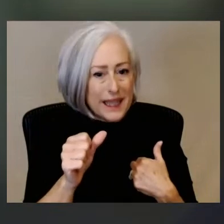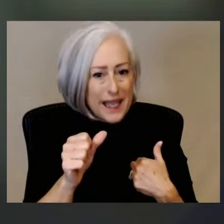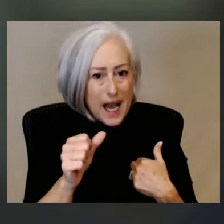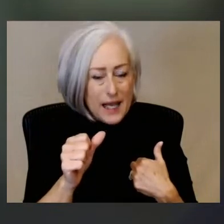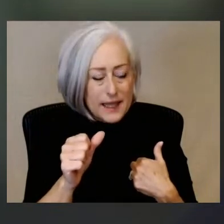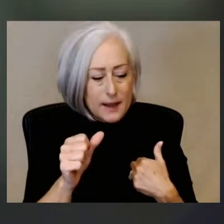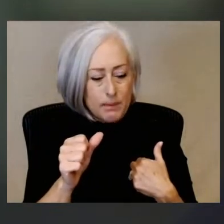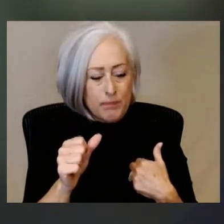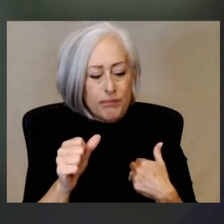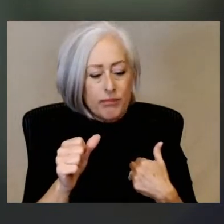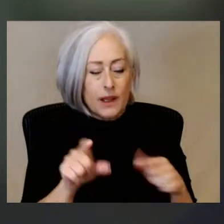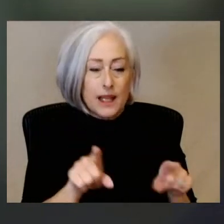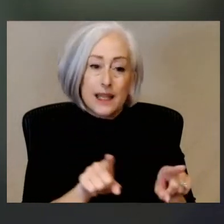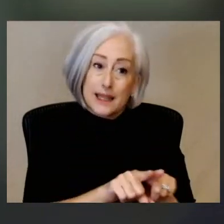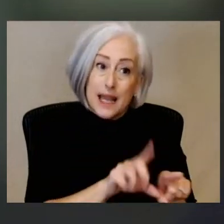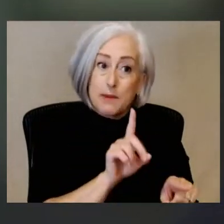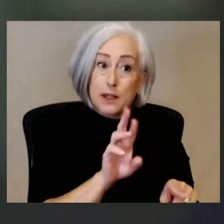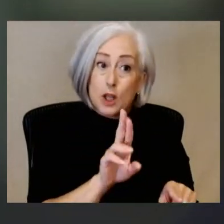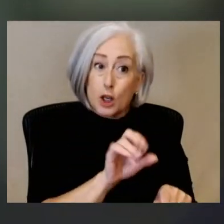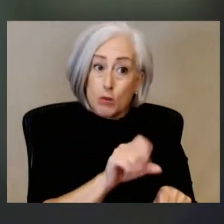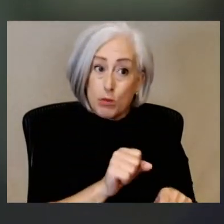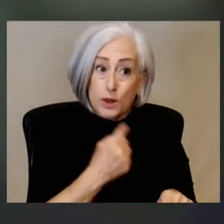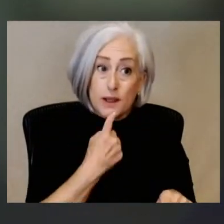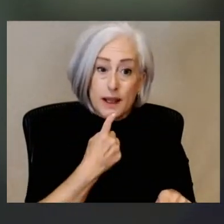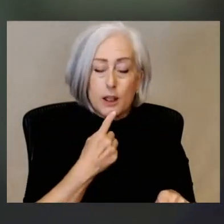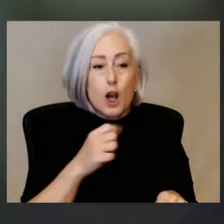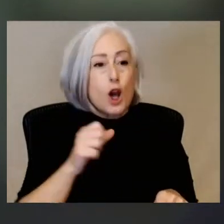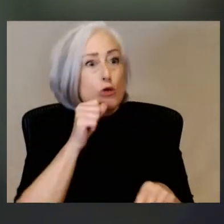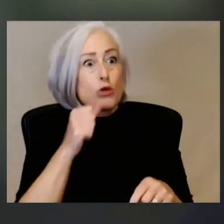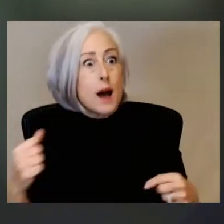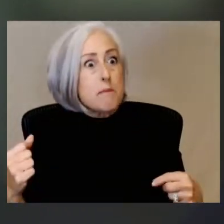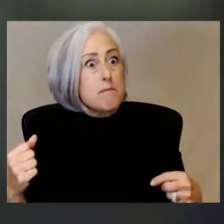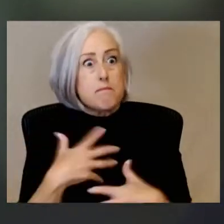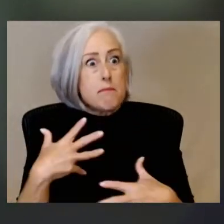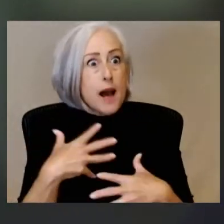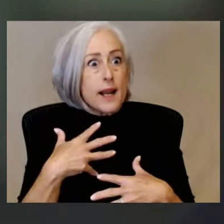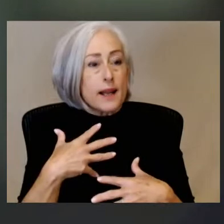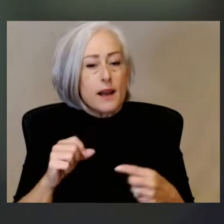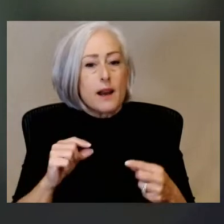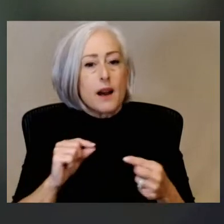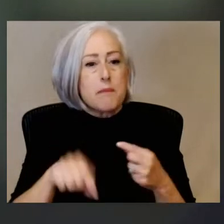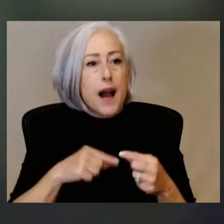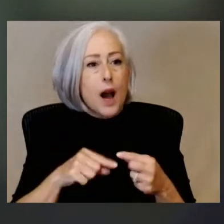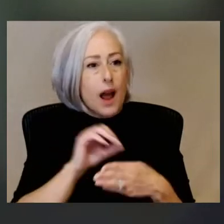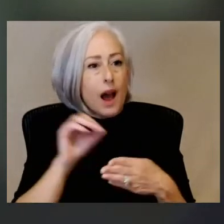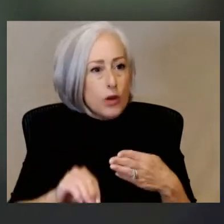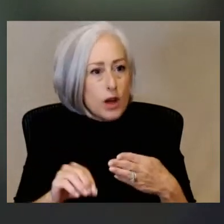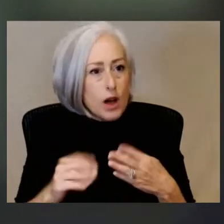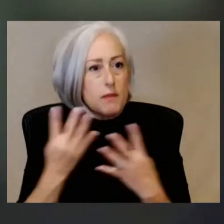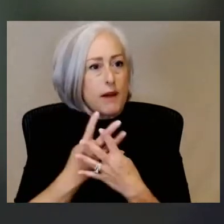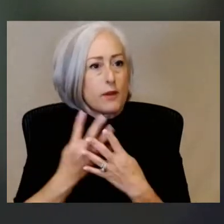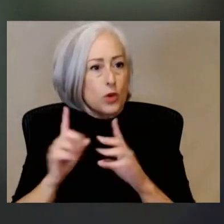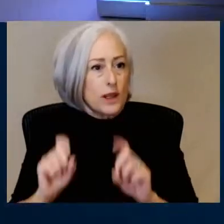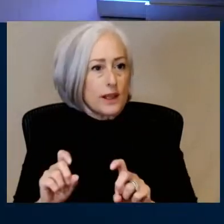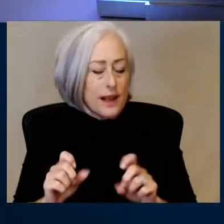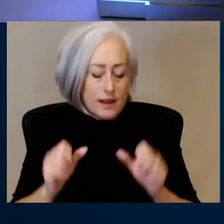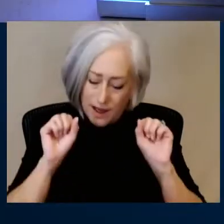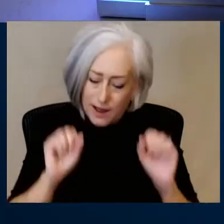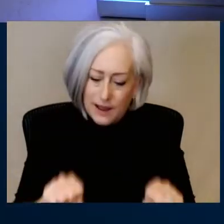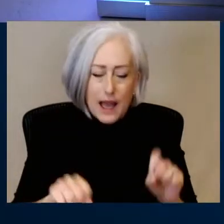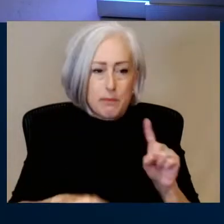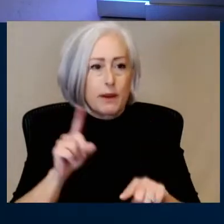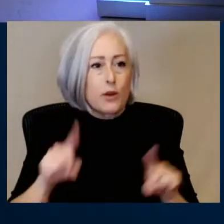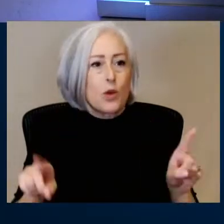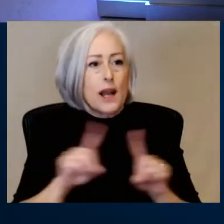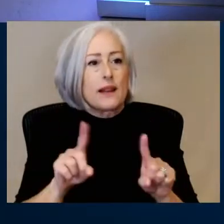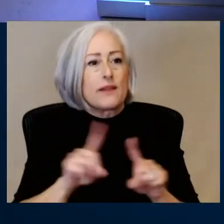Burns said, panicked about the outcome of a screening test. There might be many explanations. So can you